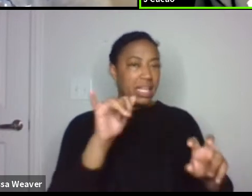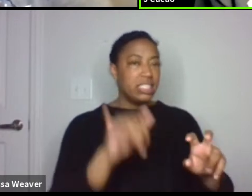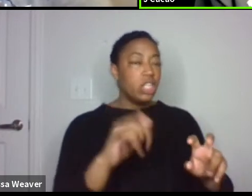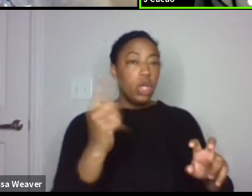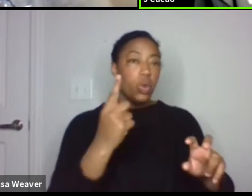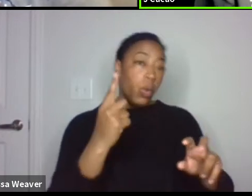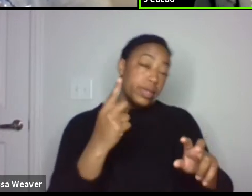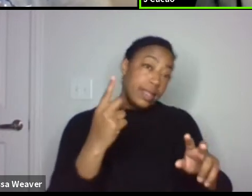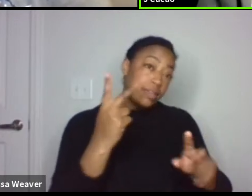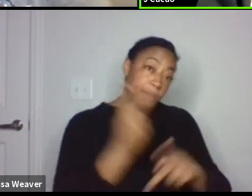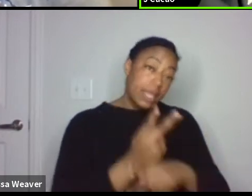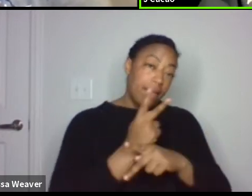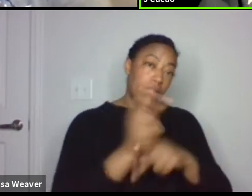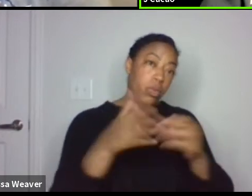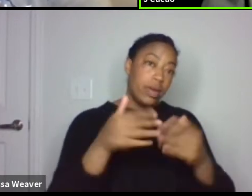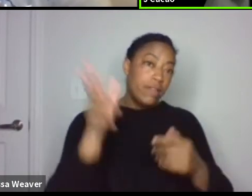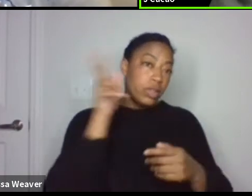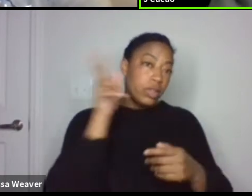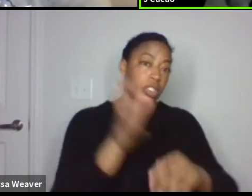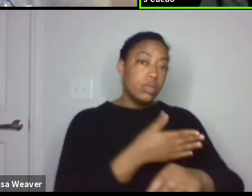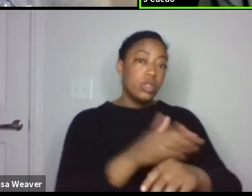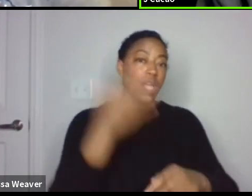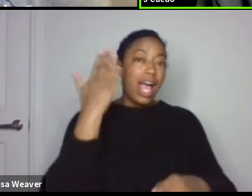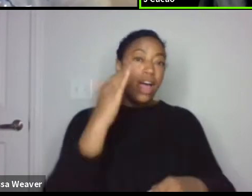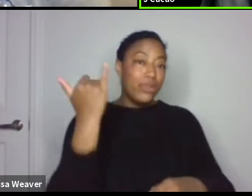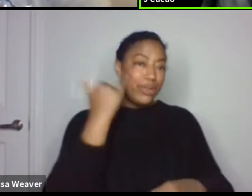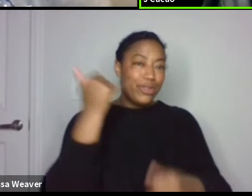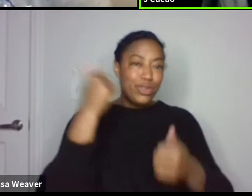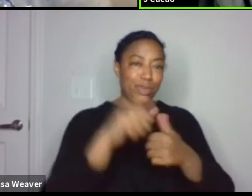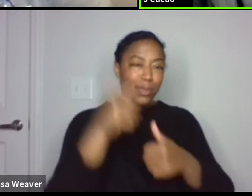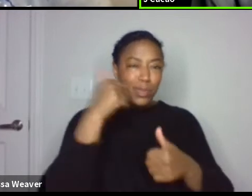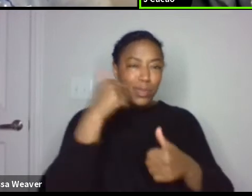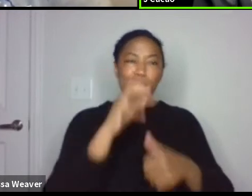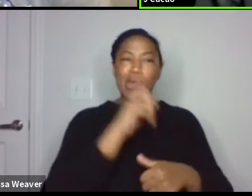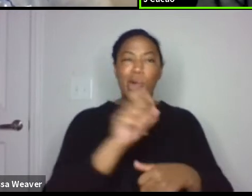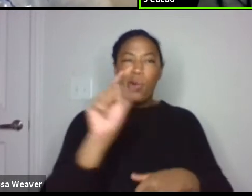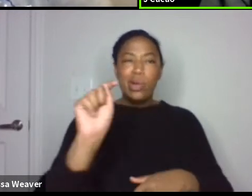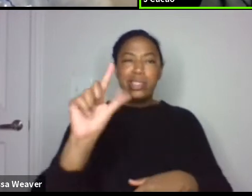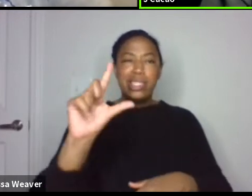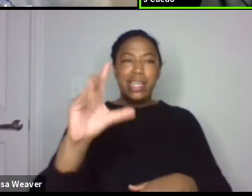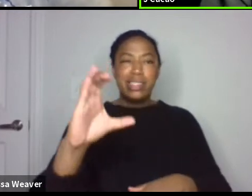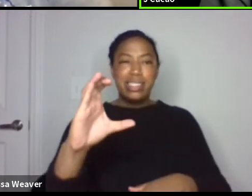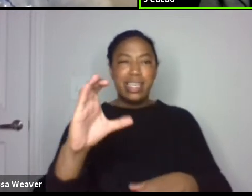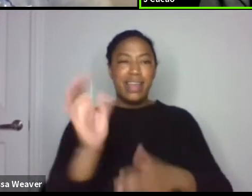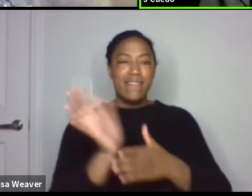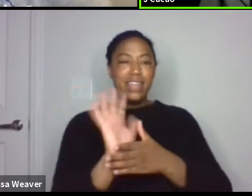know what I'm saying? And I don't even know if you remember. You remember that old TLC video? Uh,